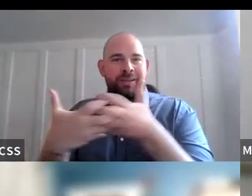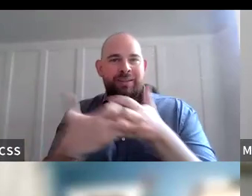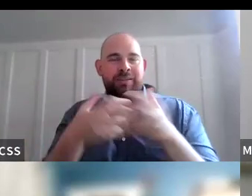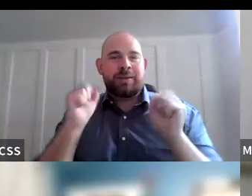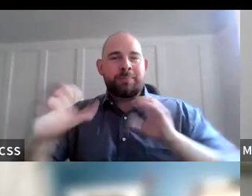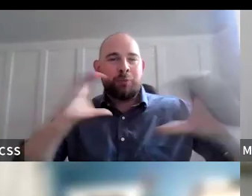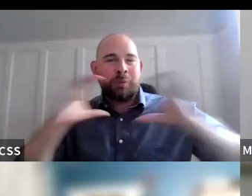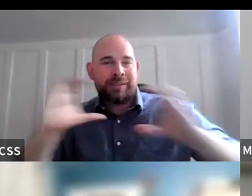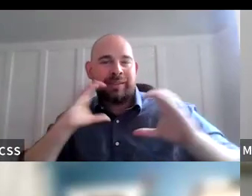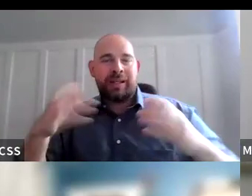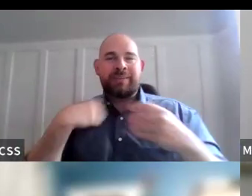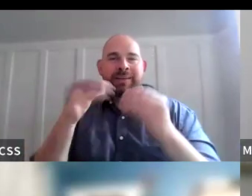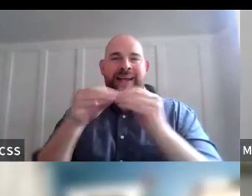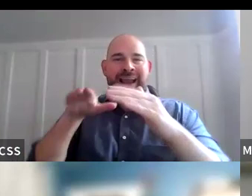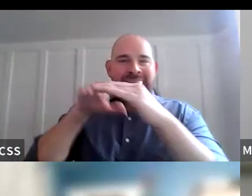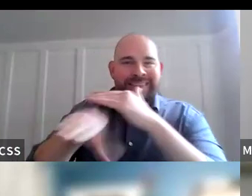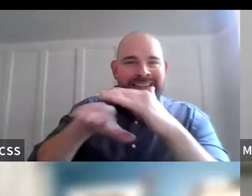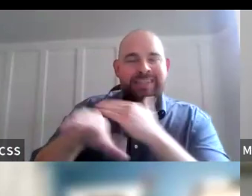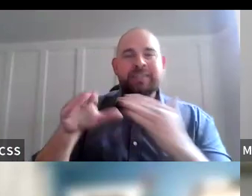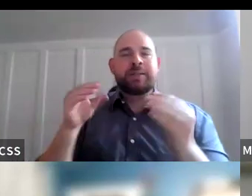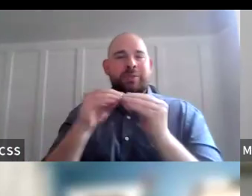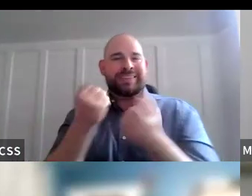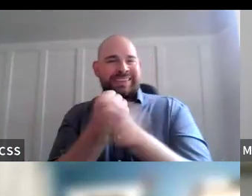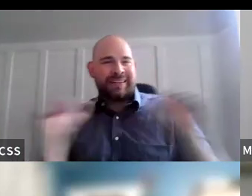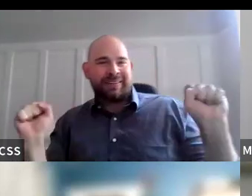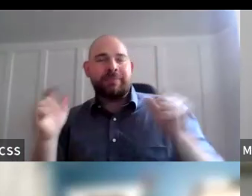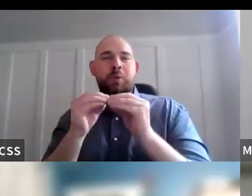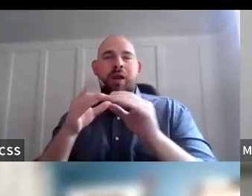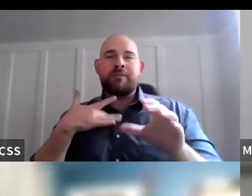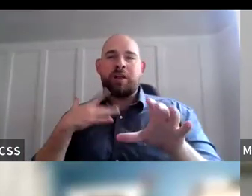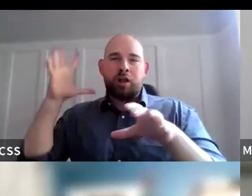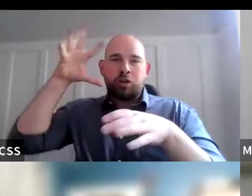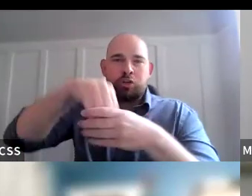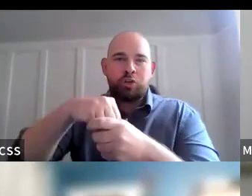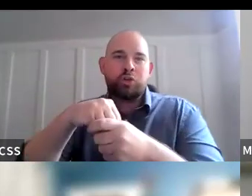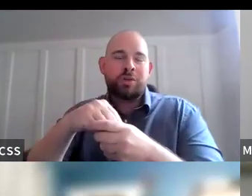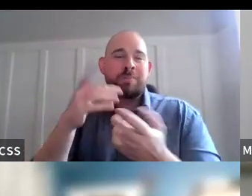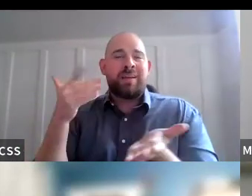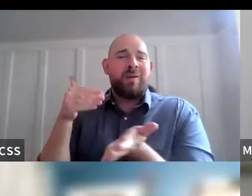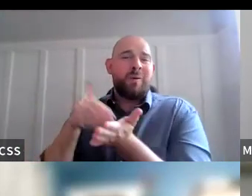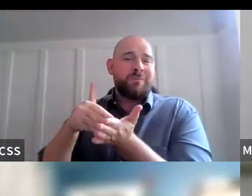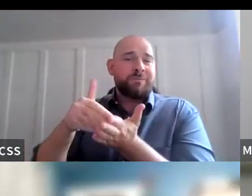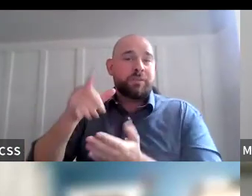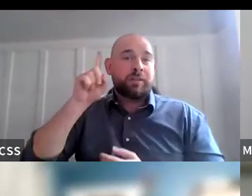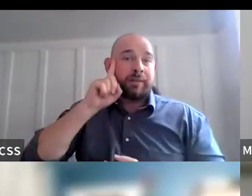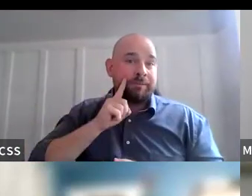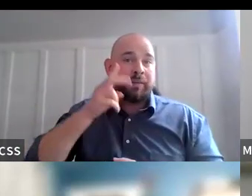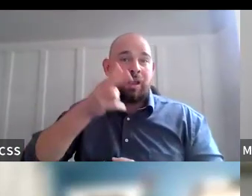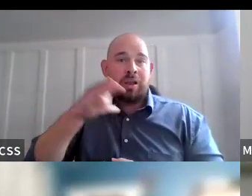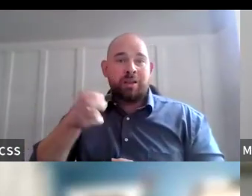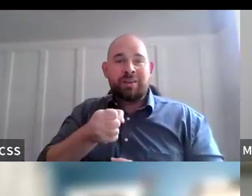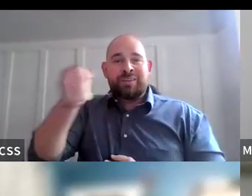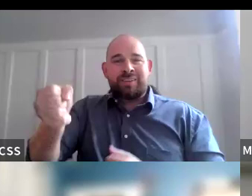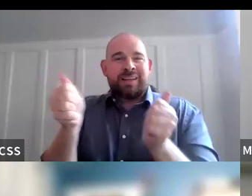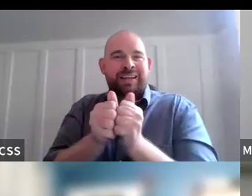to see more in deaf and hard of hearing accommodations for communication and accessibility, and just more safe living environments that are all